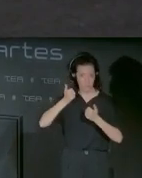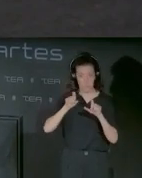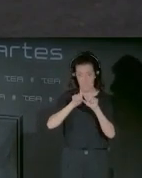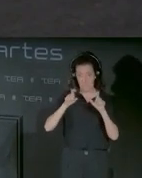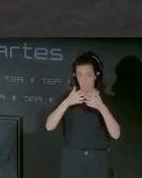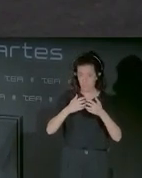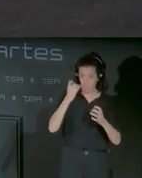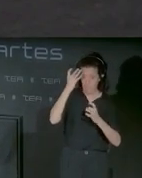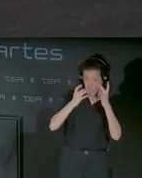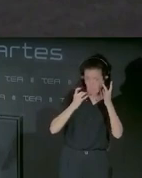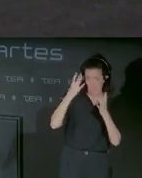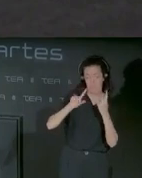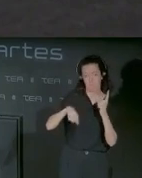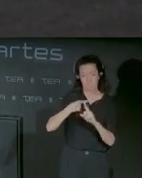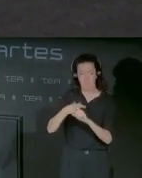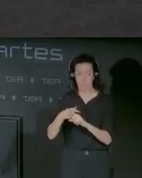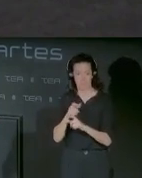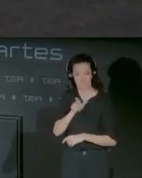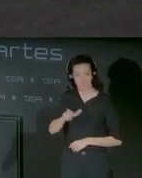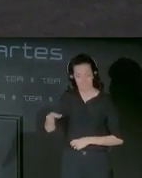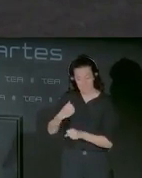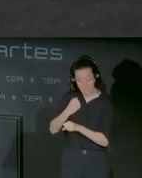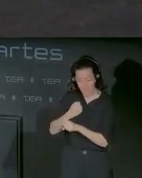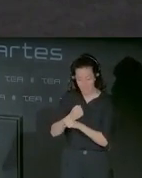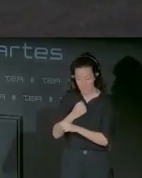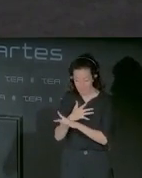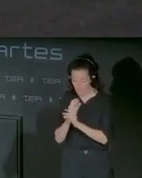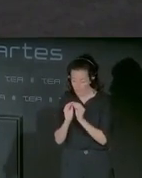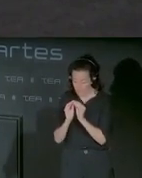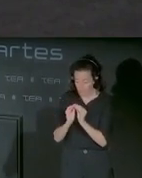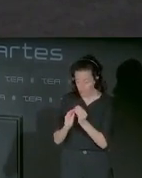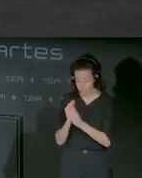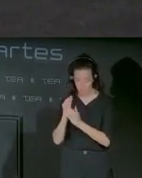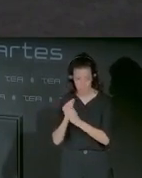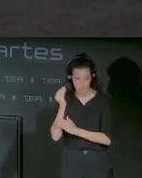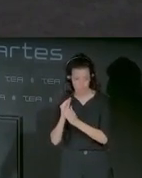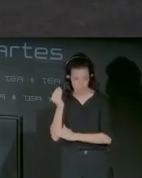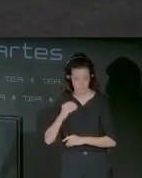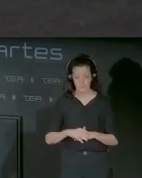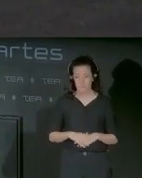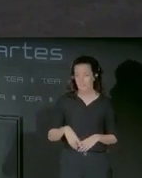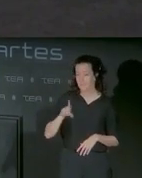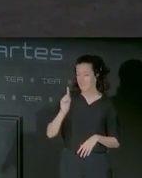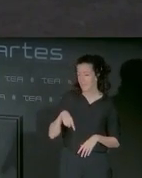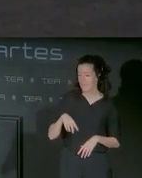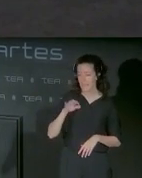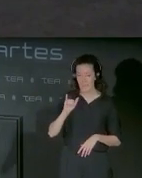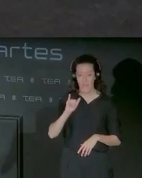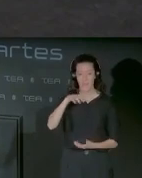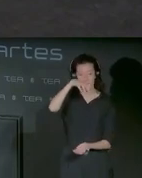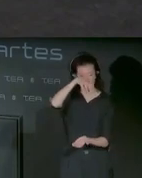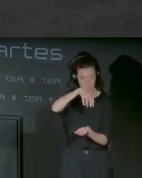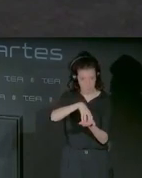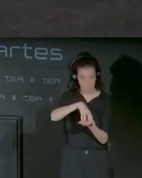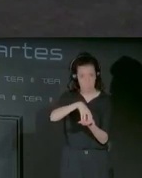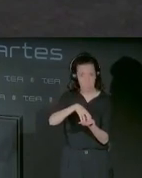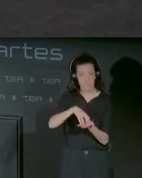a hub in Novska, which is financed but by EU funds, and this is working very